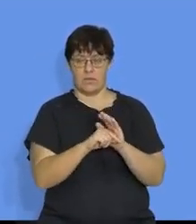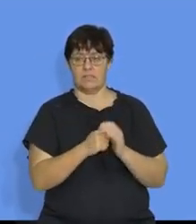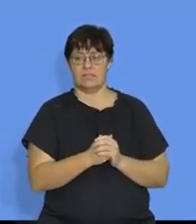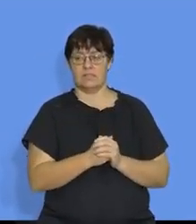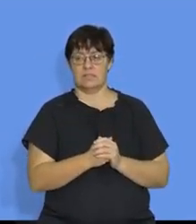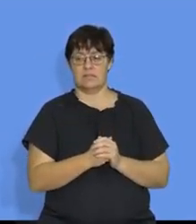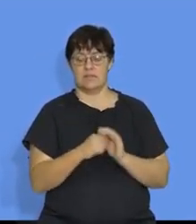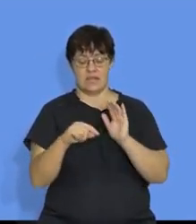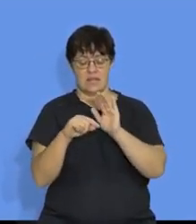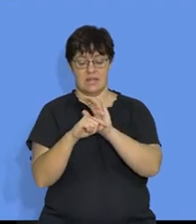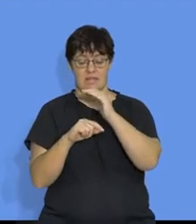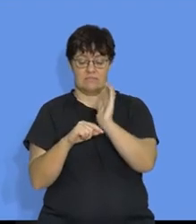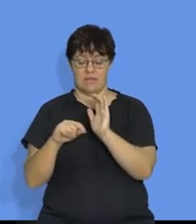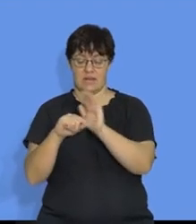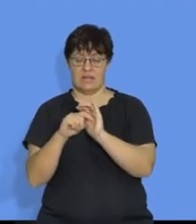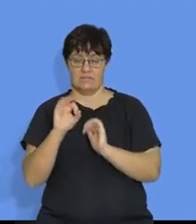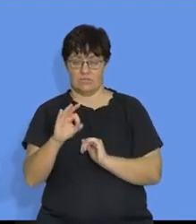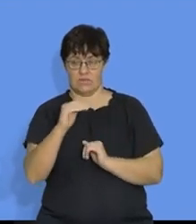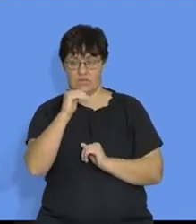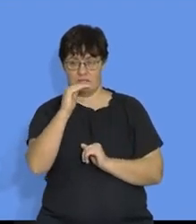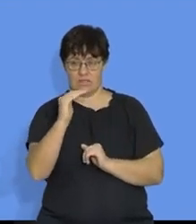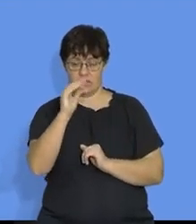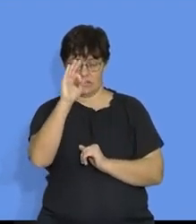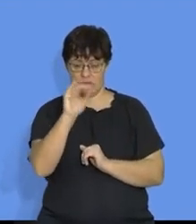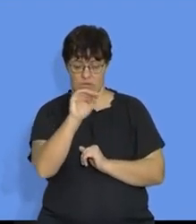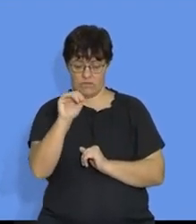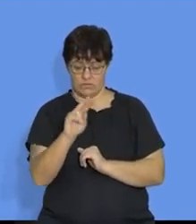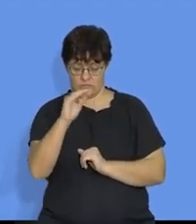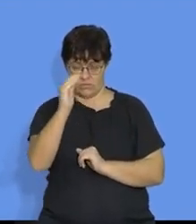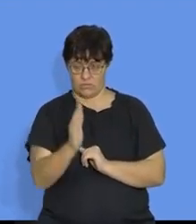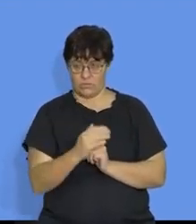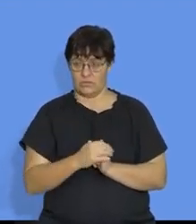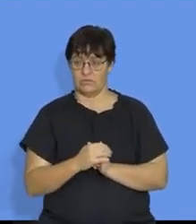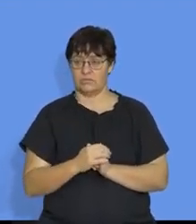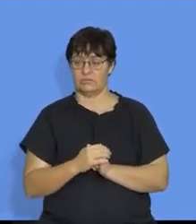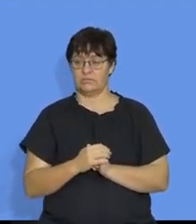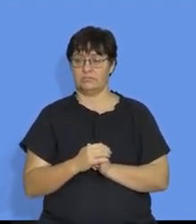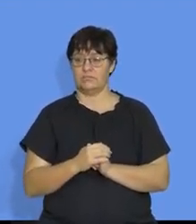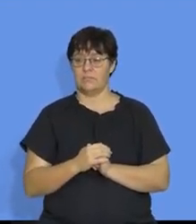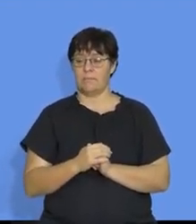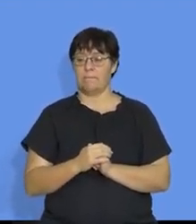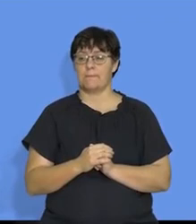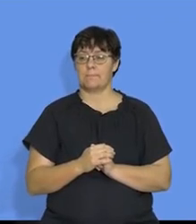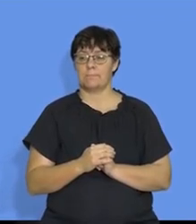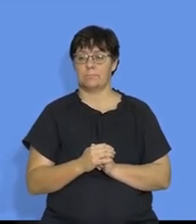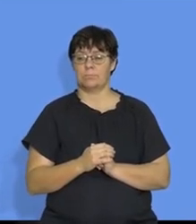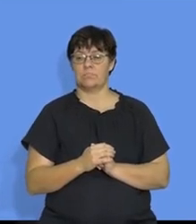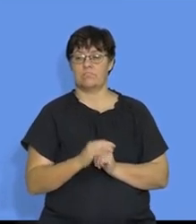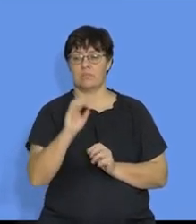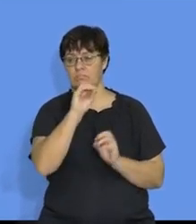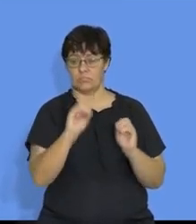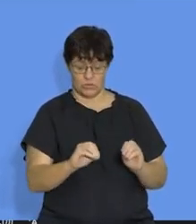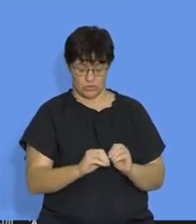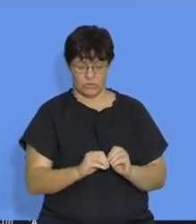1 minus negative 3 over 2. So we're going to now type this all into